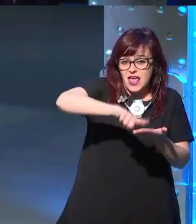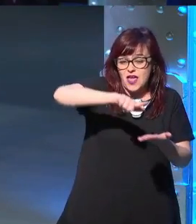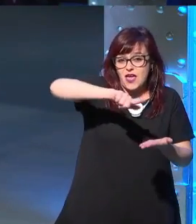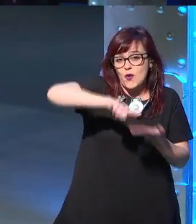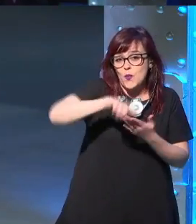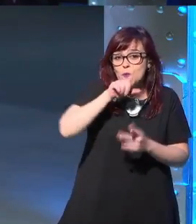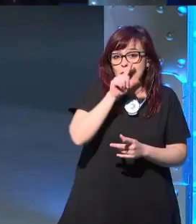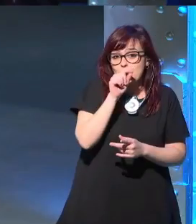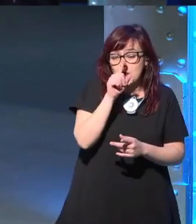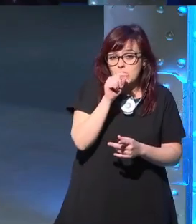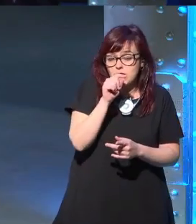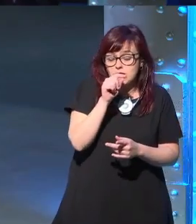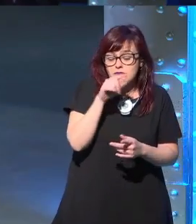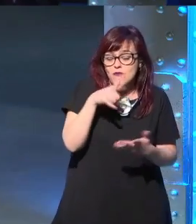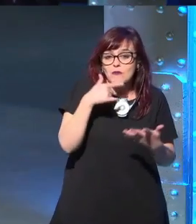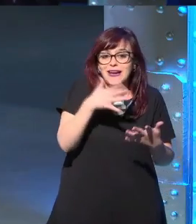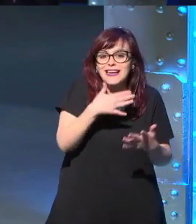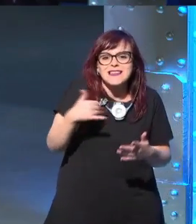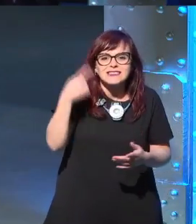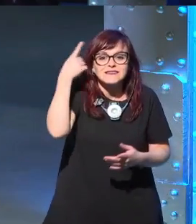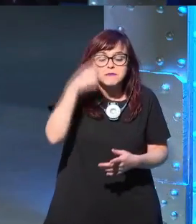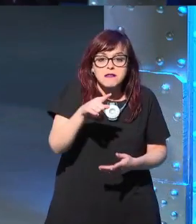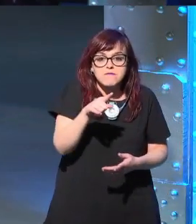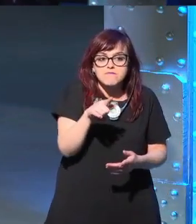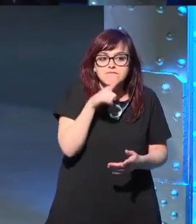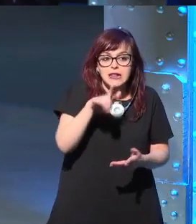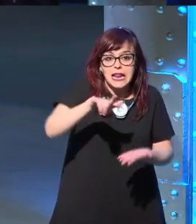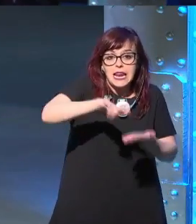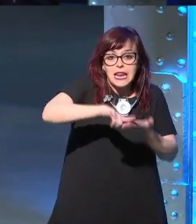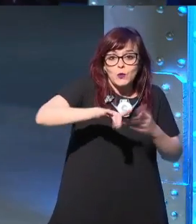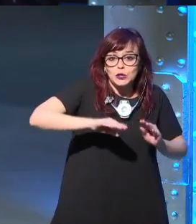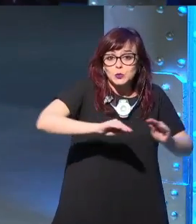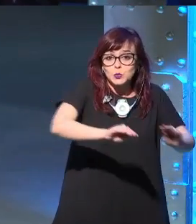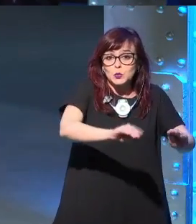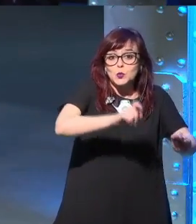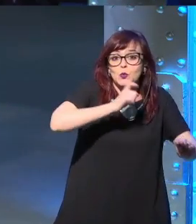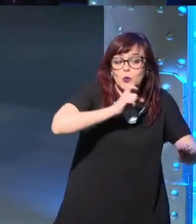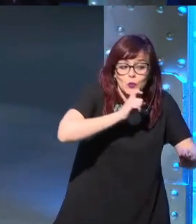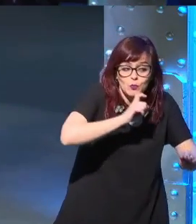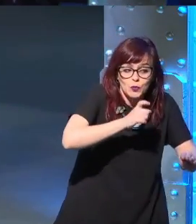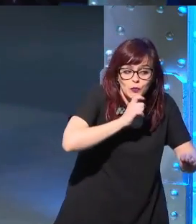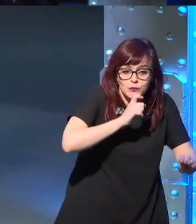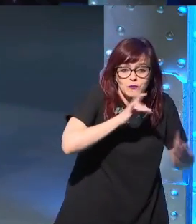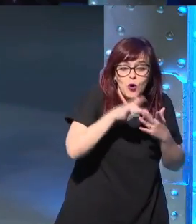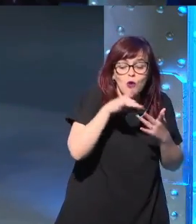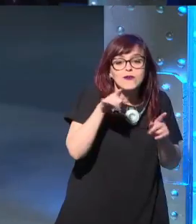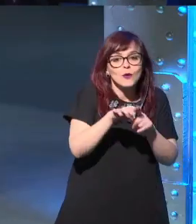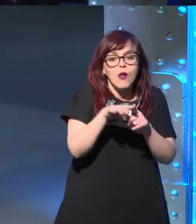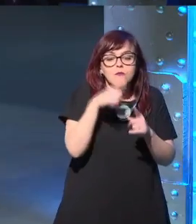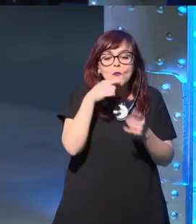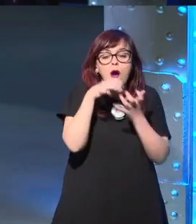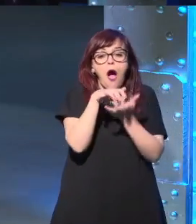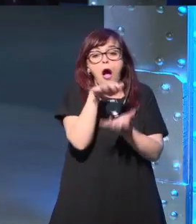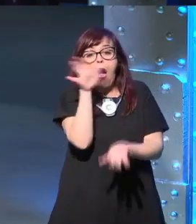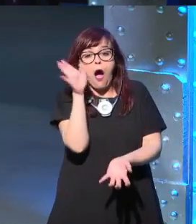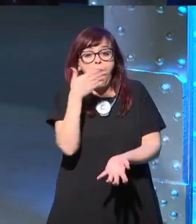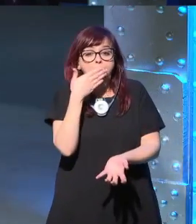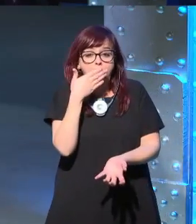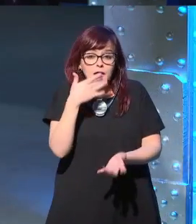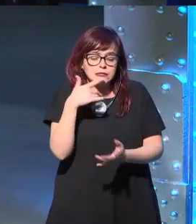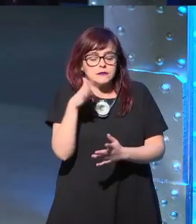looks like. There's another thing on, why do people yawn on the list? And my favorite is because he's